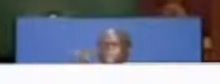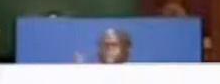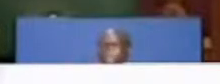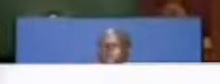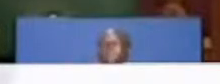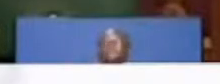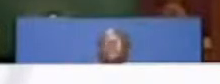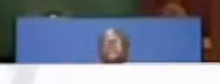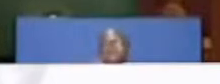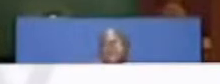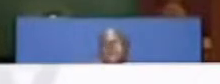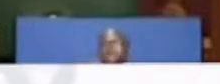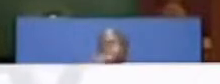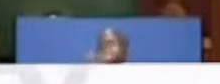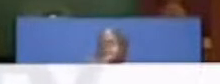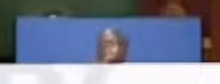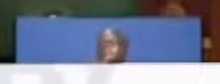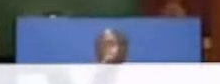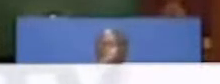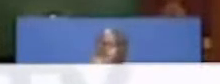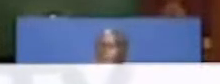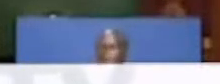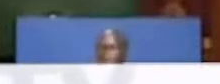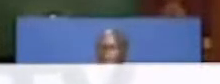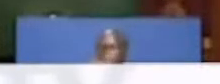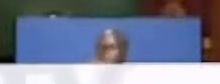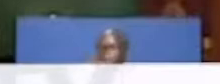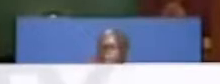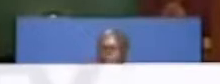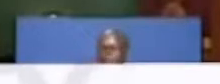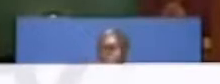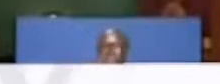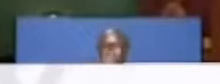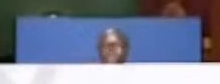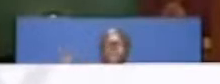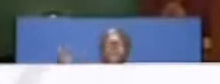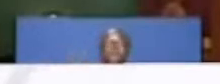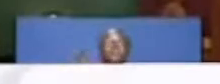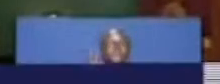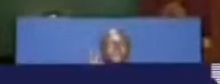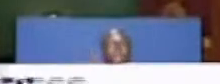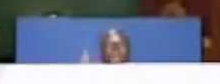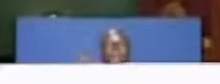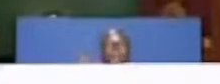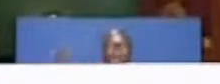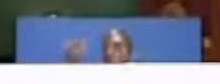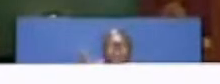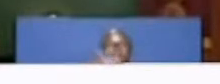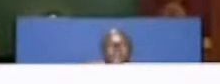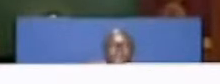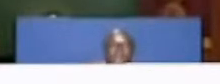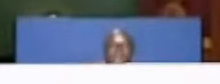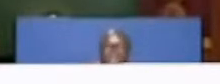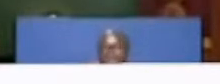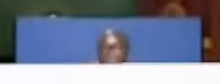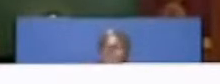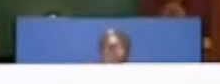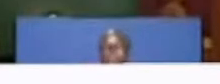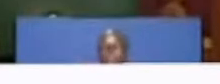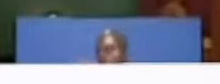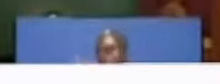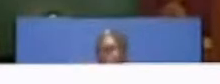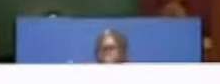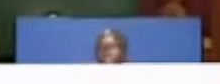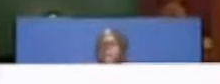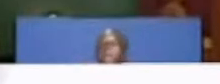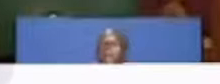Hospital Insurance Fund Amendment Bill 2021, and the same is now presently before the Senate. I today urge through you,